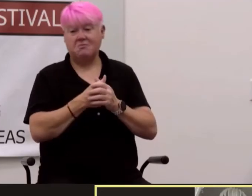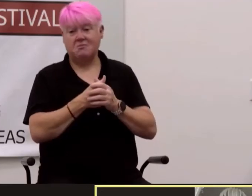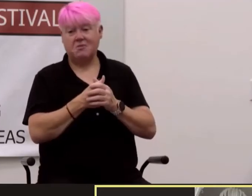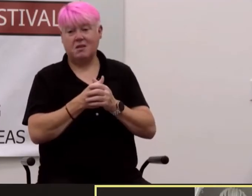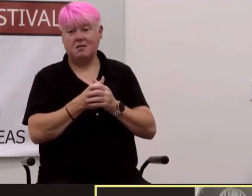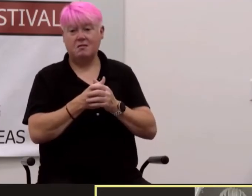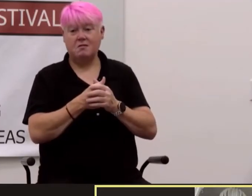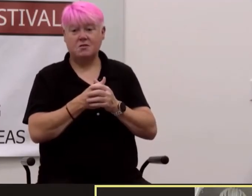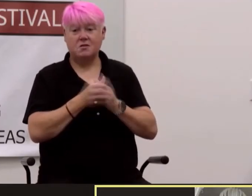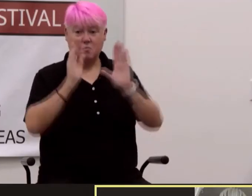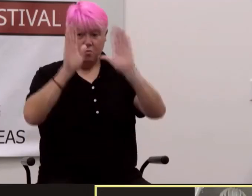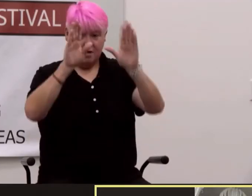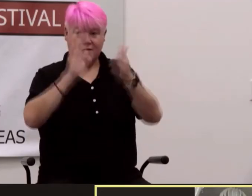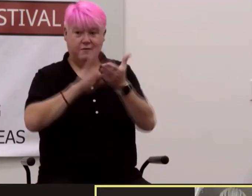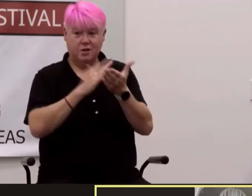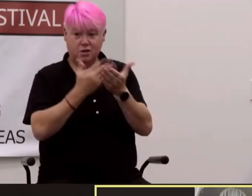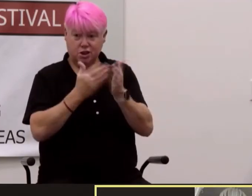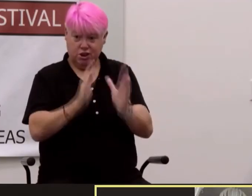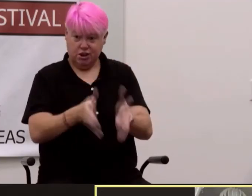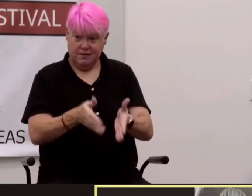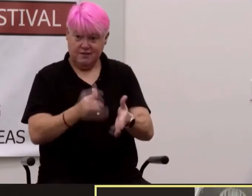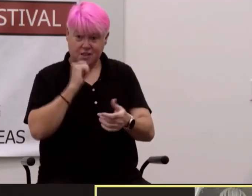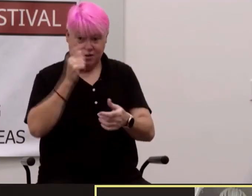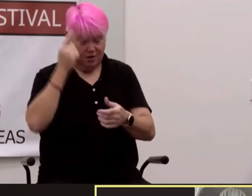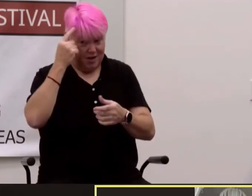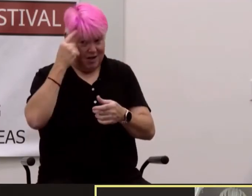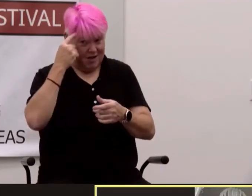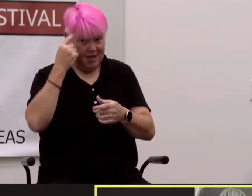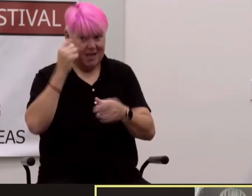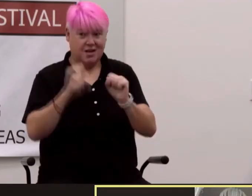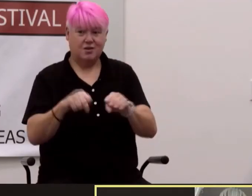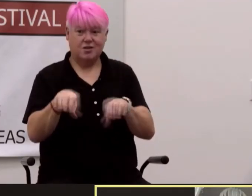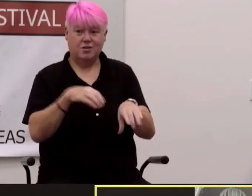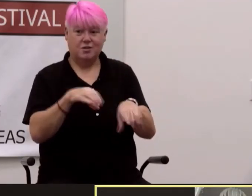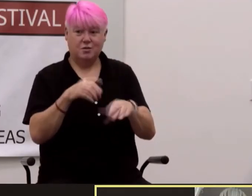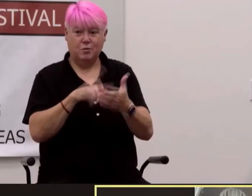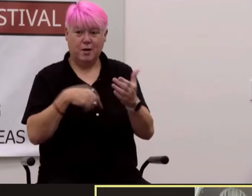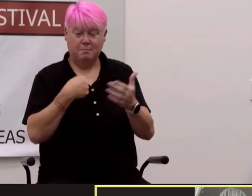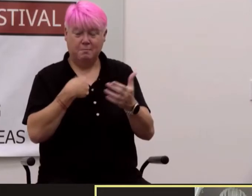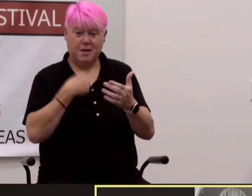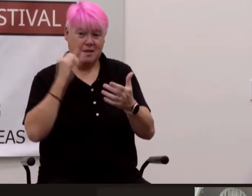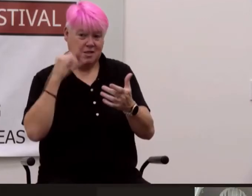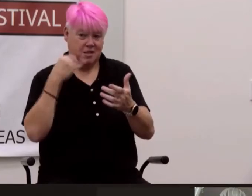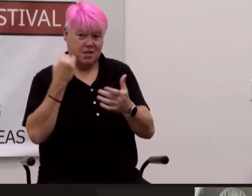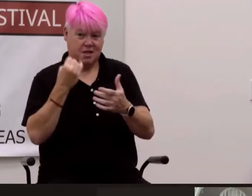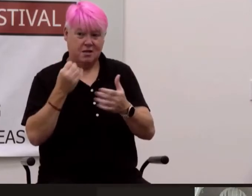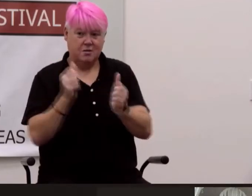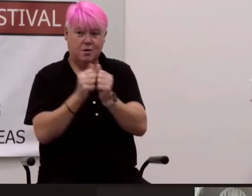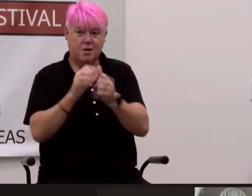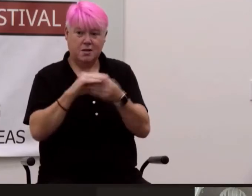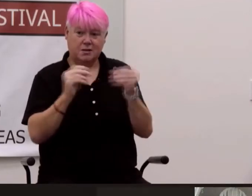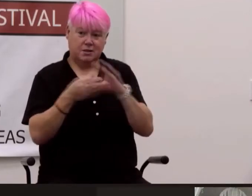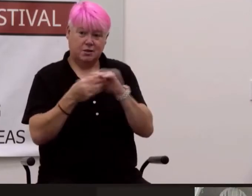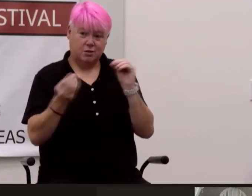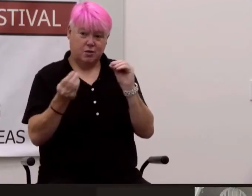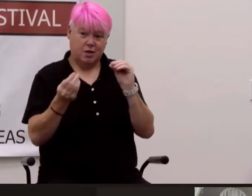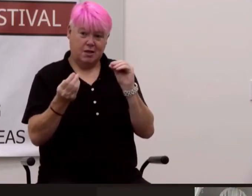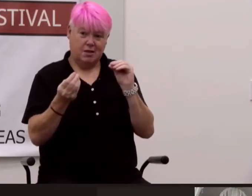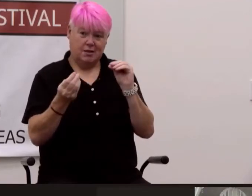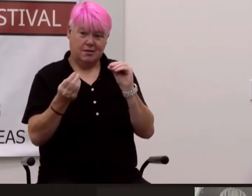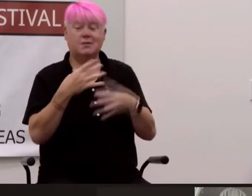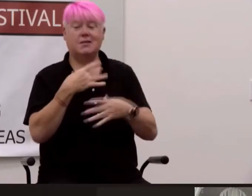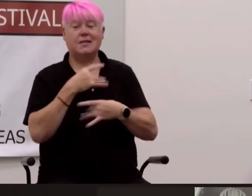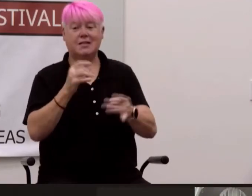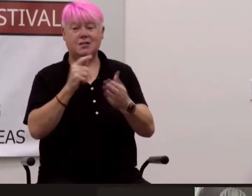chefs. I just don't think they were able to do what me and Jed did with stories. It was a really interesting